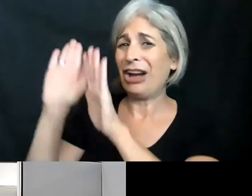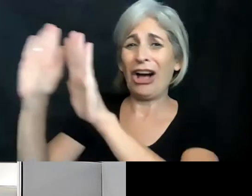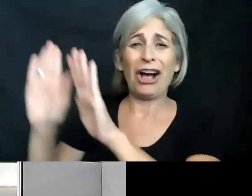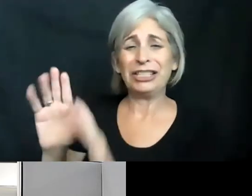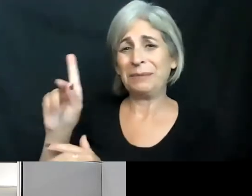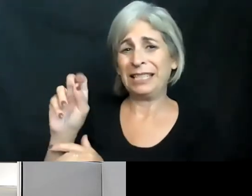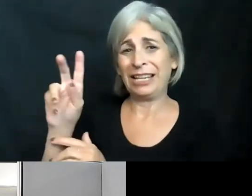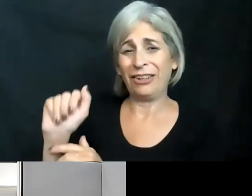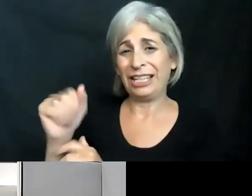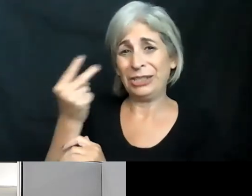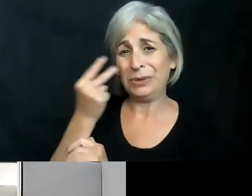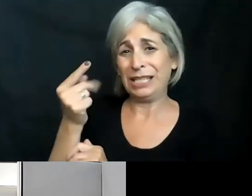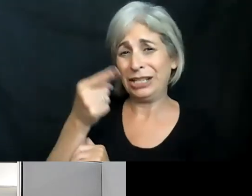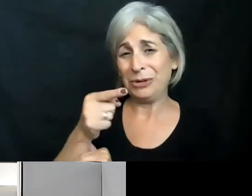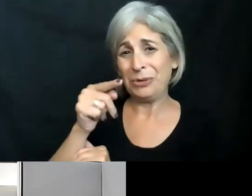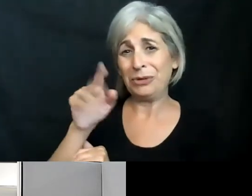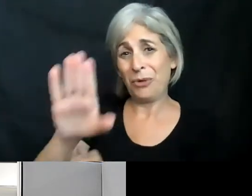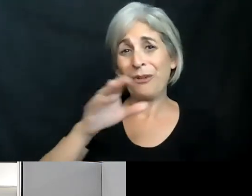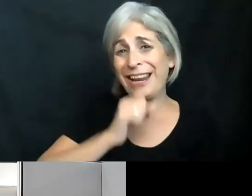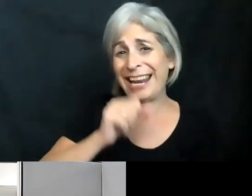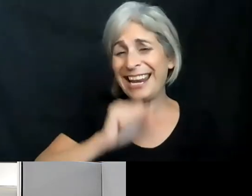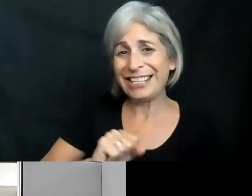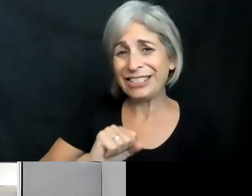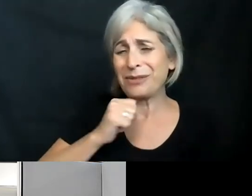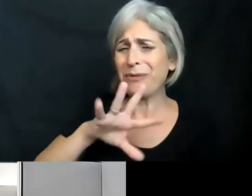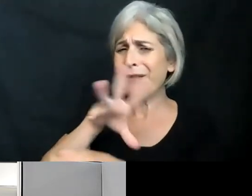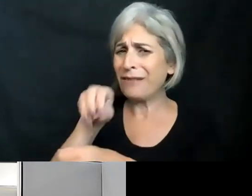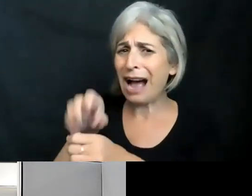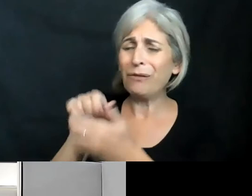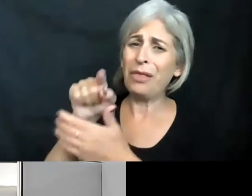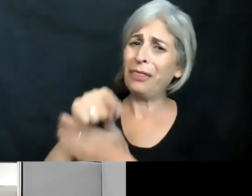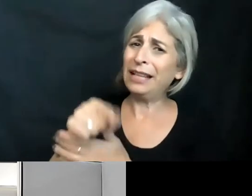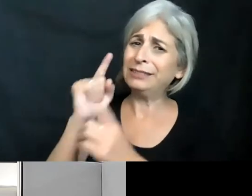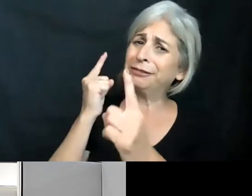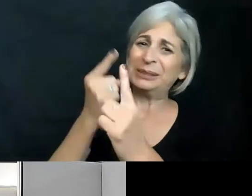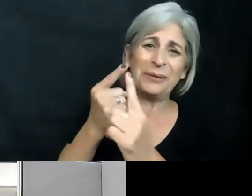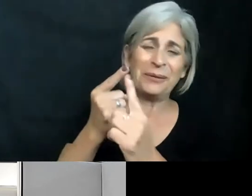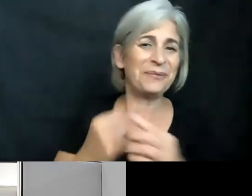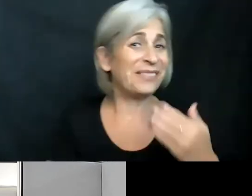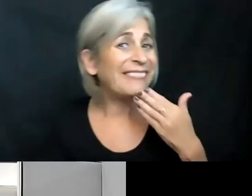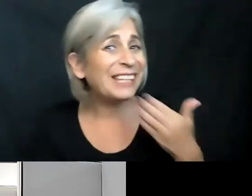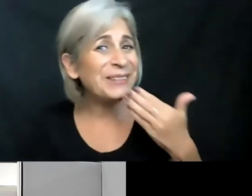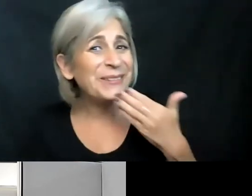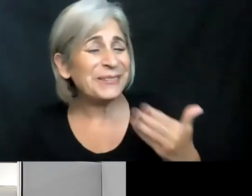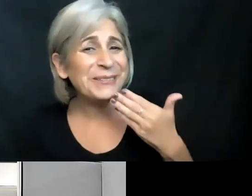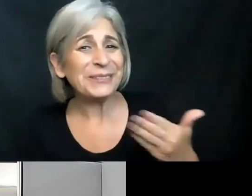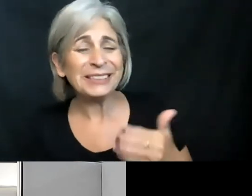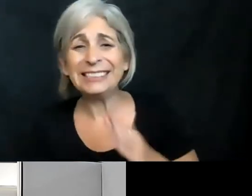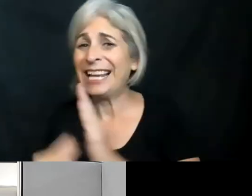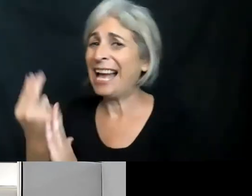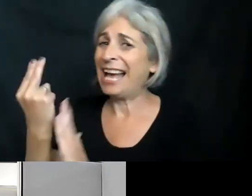to see like people your age getting so involved with this. Thank you. So it's honestly so,